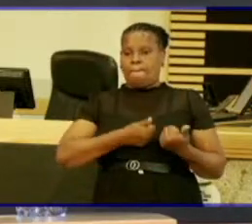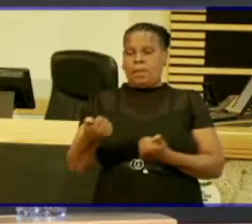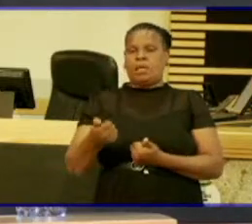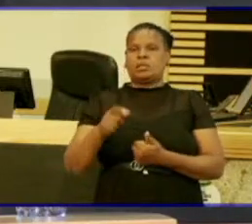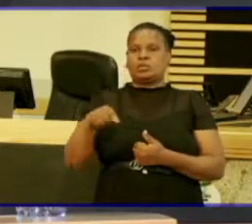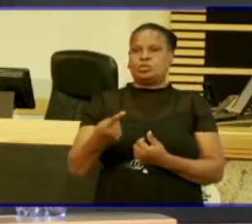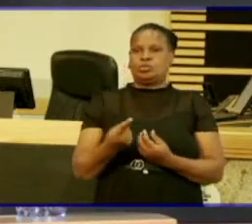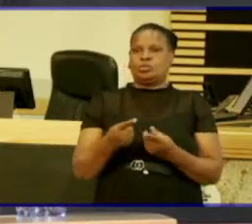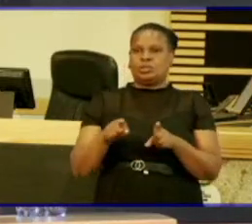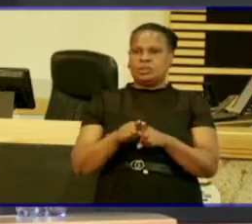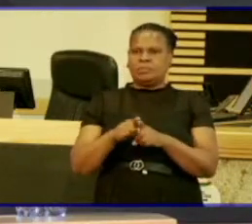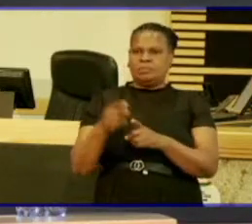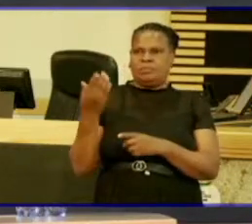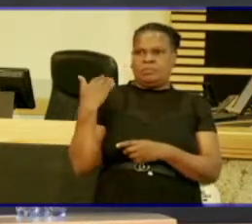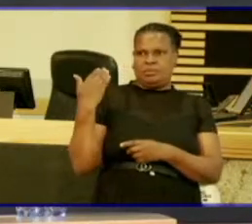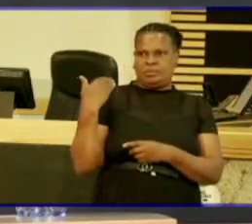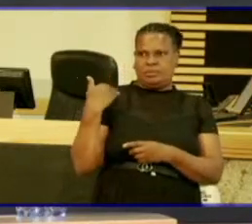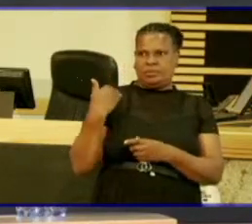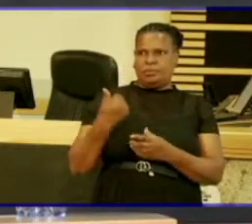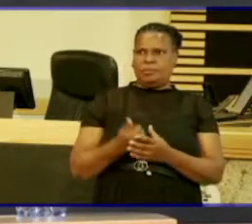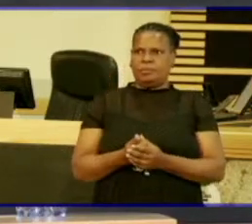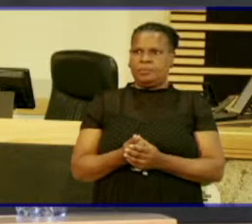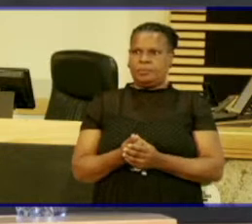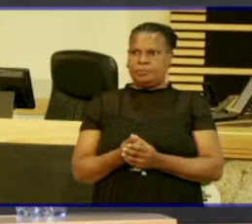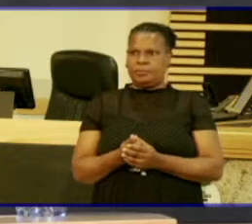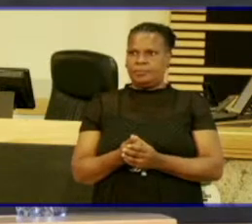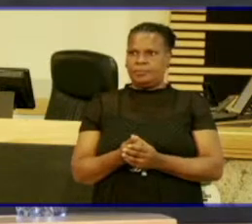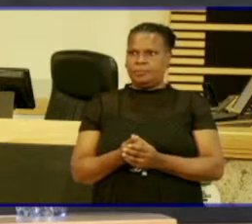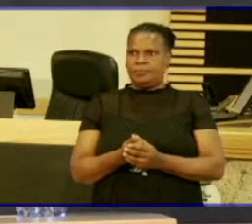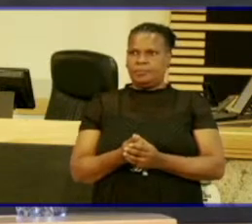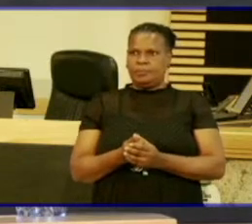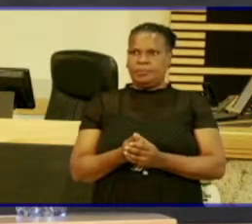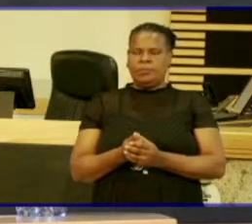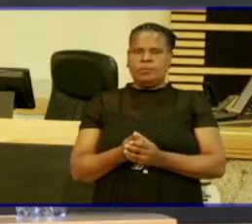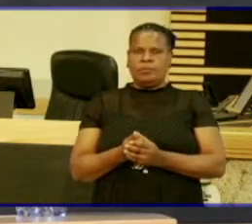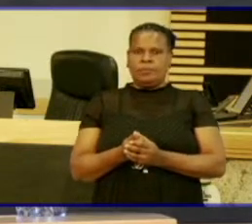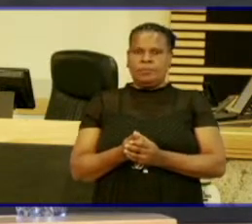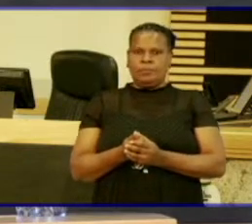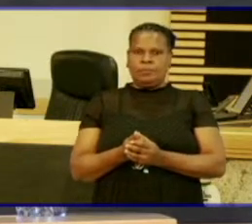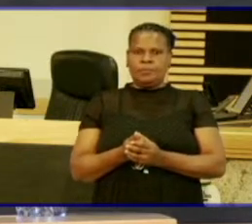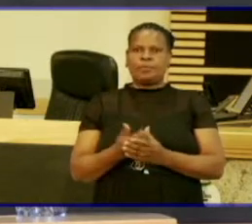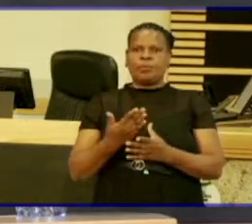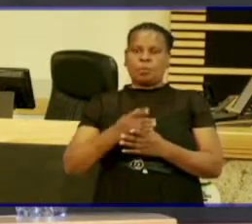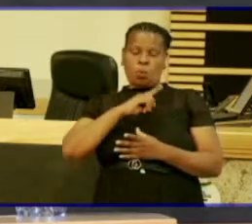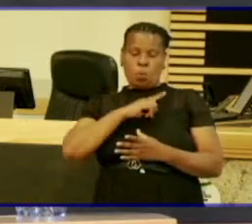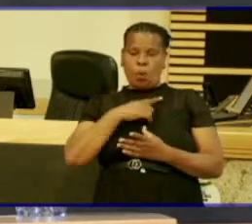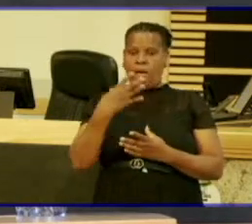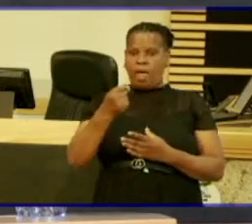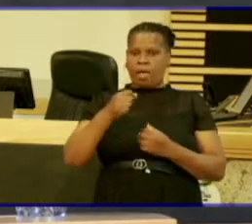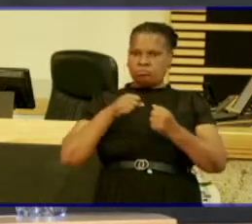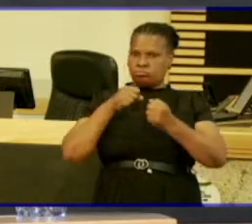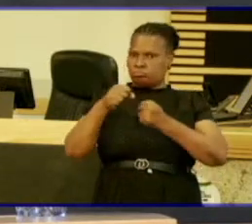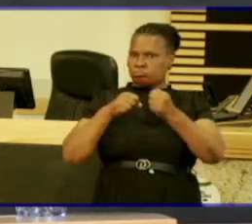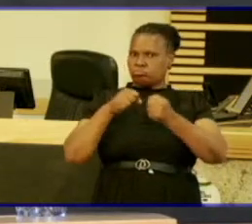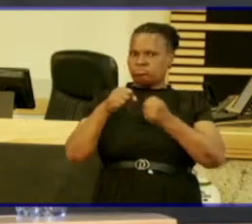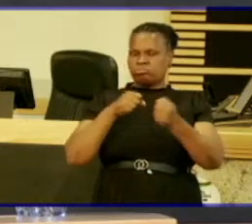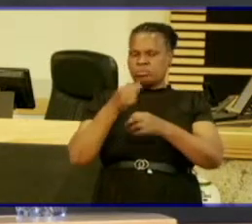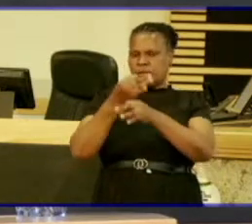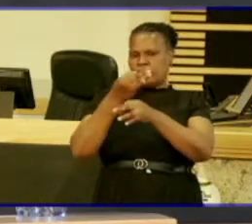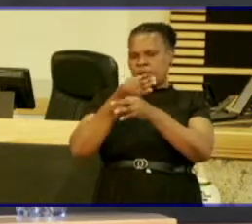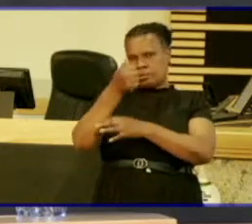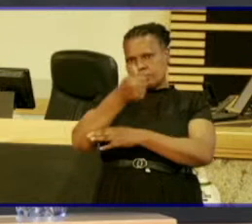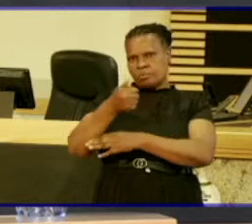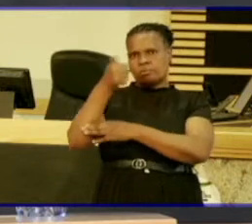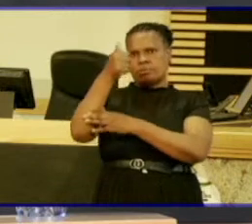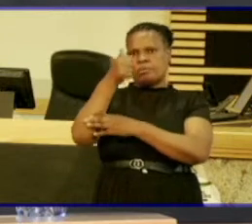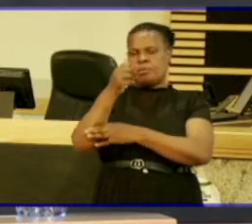yazo. Madam Speaker, we are saddened by the loss of the legendary boxing promoter, Ubawo Mzimasi Mnguni. Indeed,